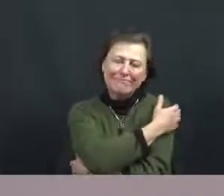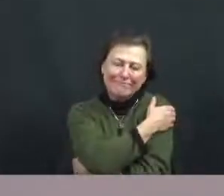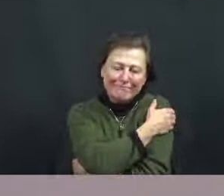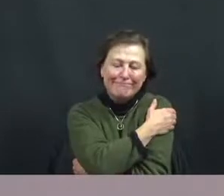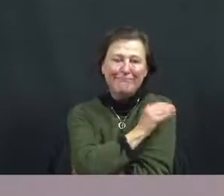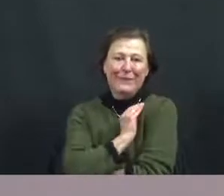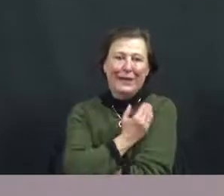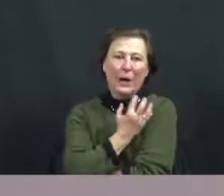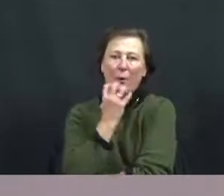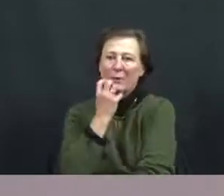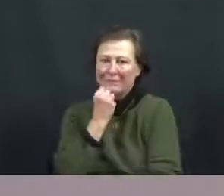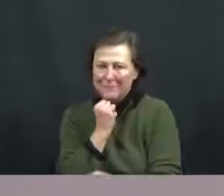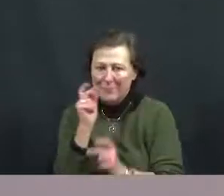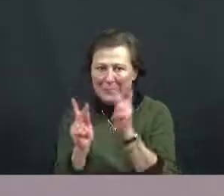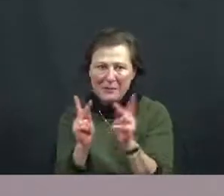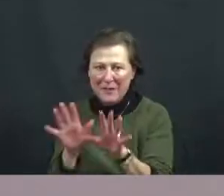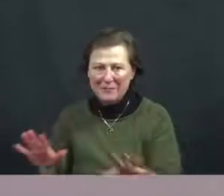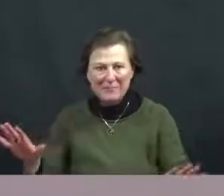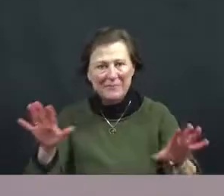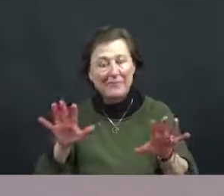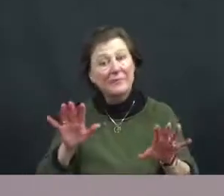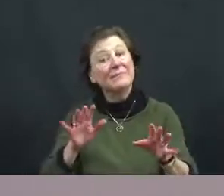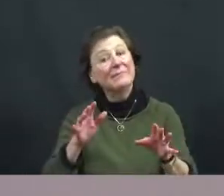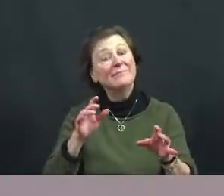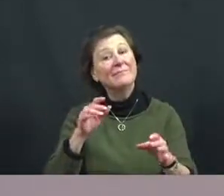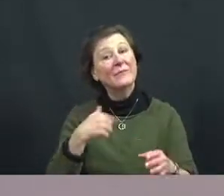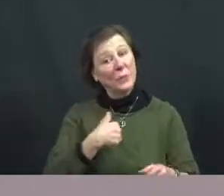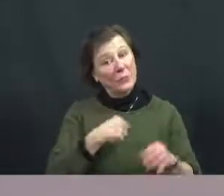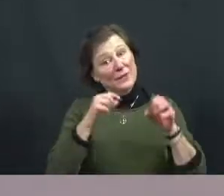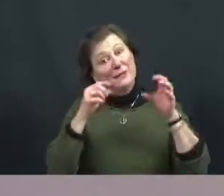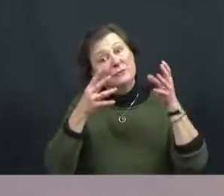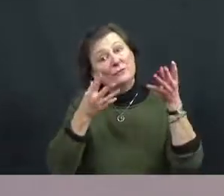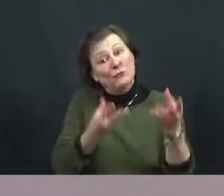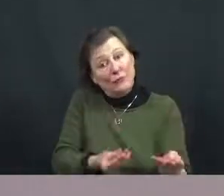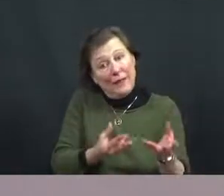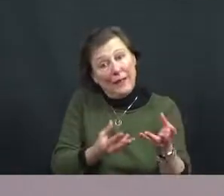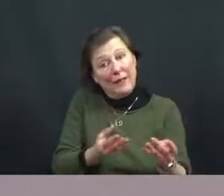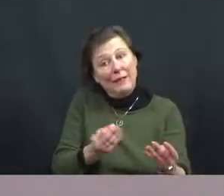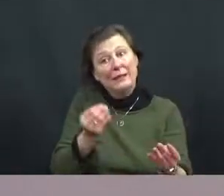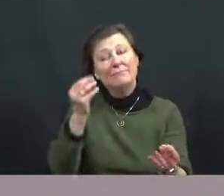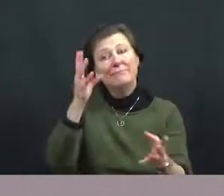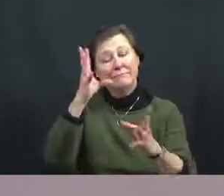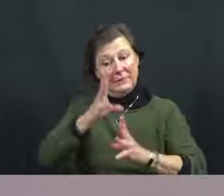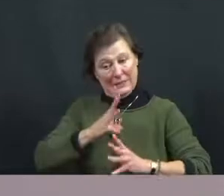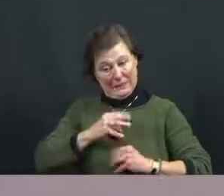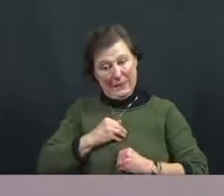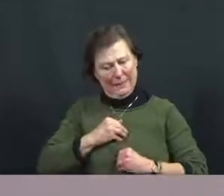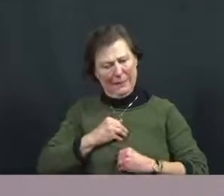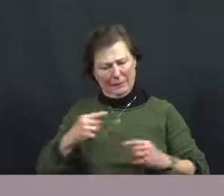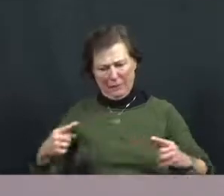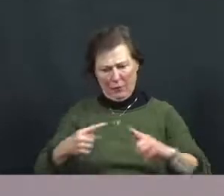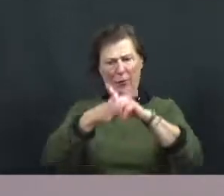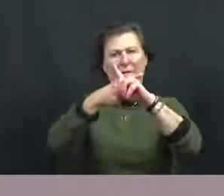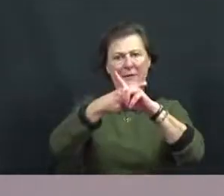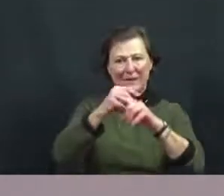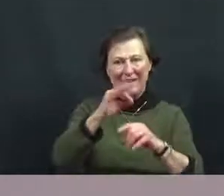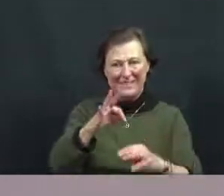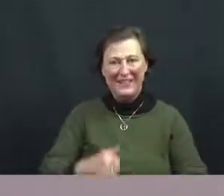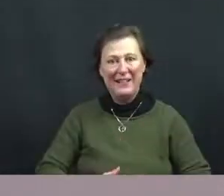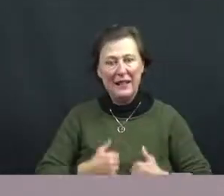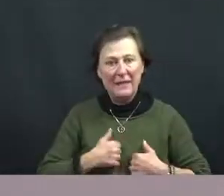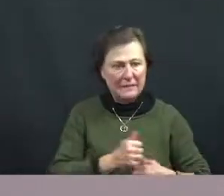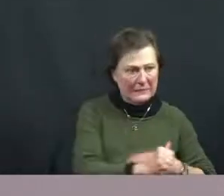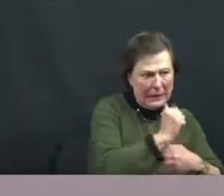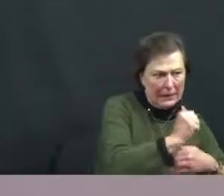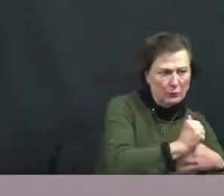beloved. Let us gently acknowledge the contradictions of life, danger and